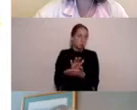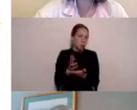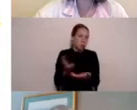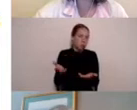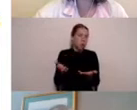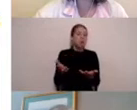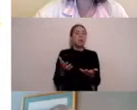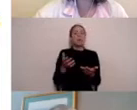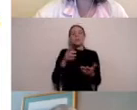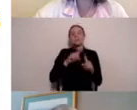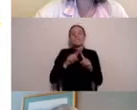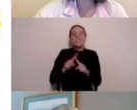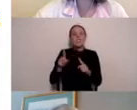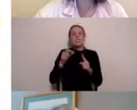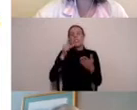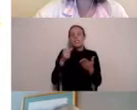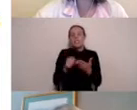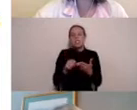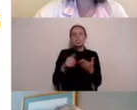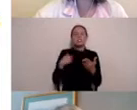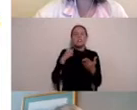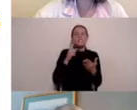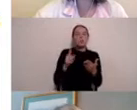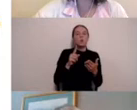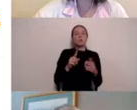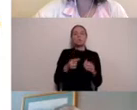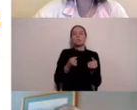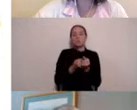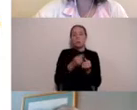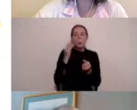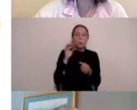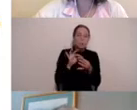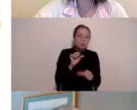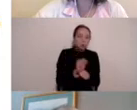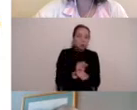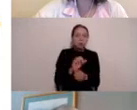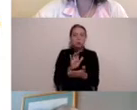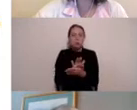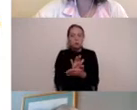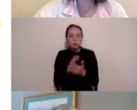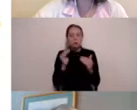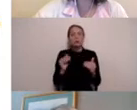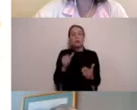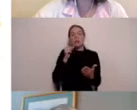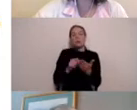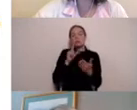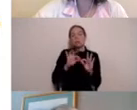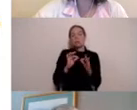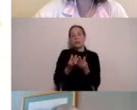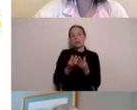the importance of continuing the SMA treatments that are currently available. We have letters for families to advocate to payers to